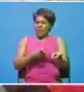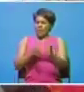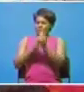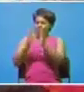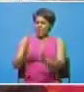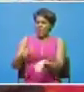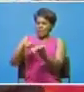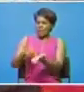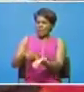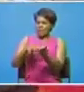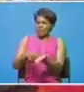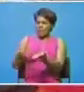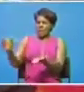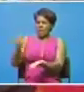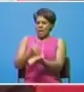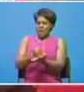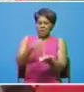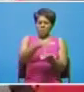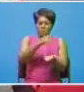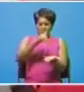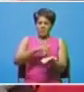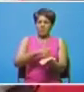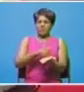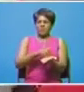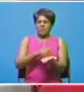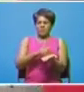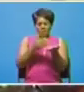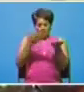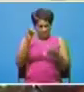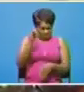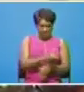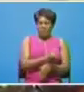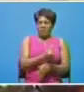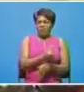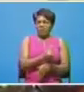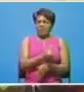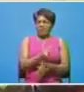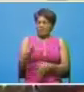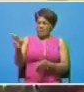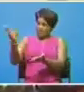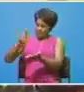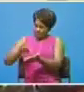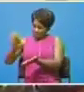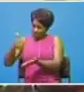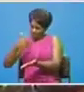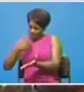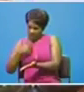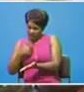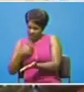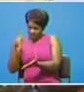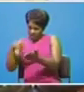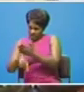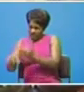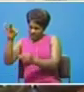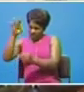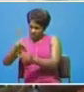principals insisting that the adopt a polling station phenomenon is here to stay. Watakuwa na register yao, wale wameingia